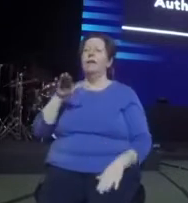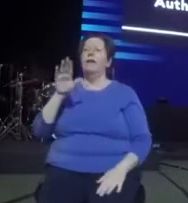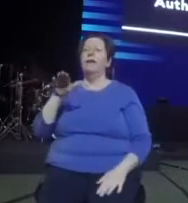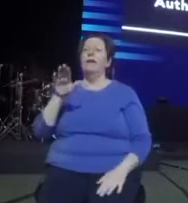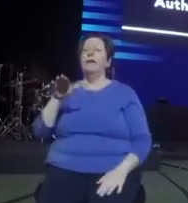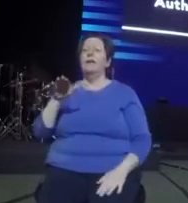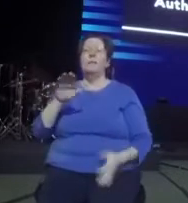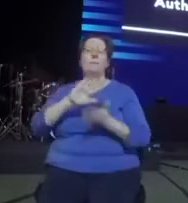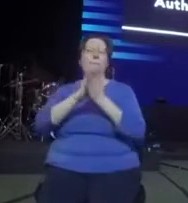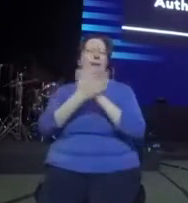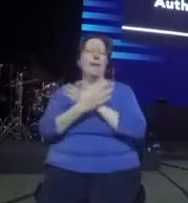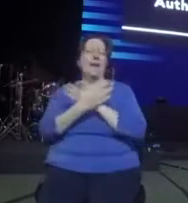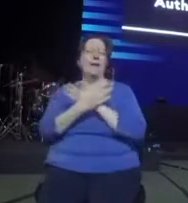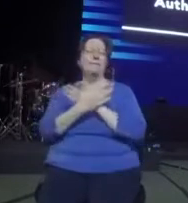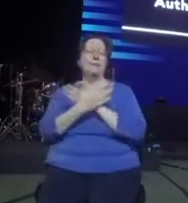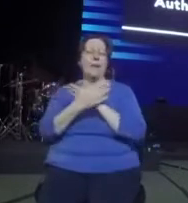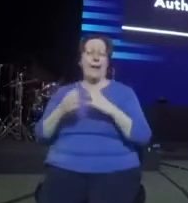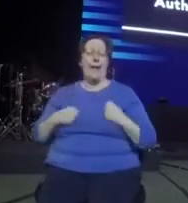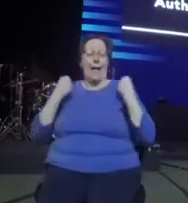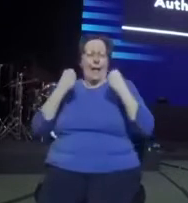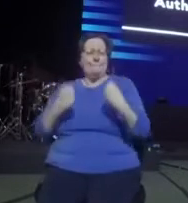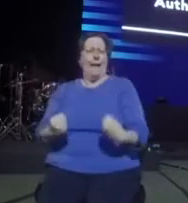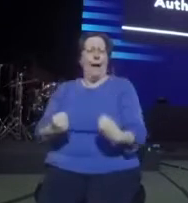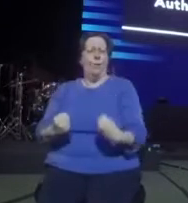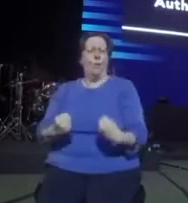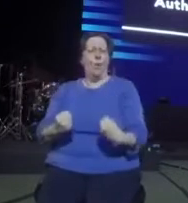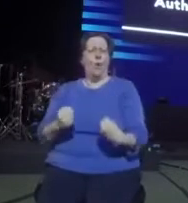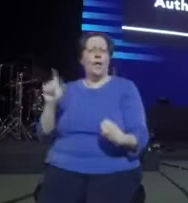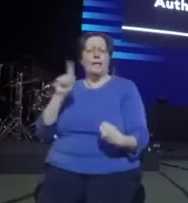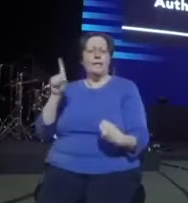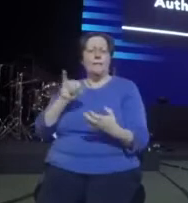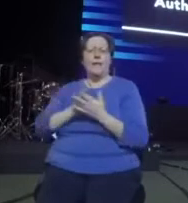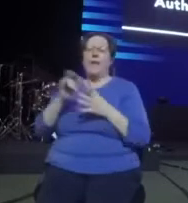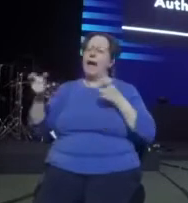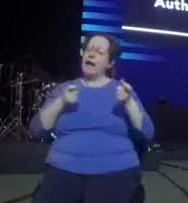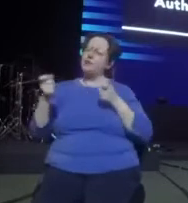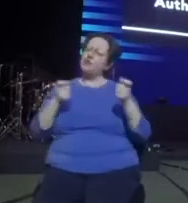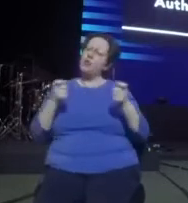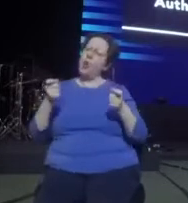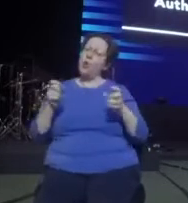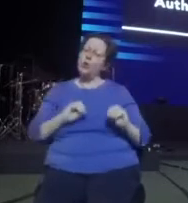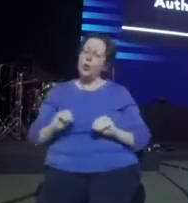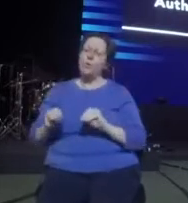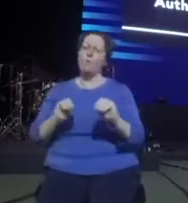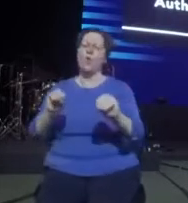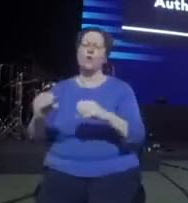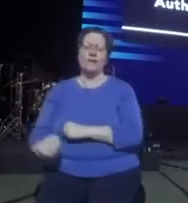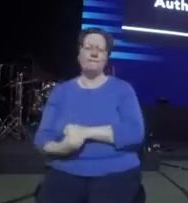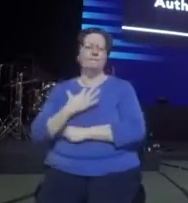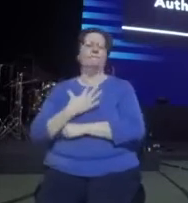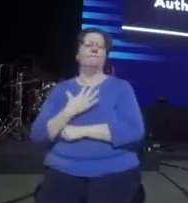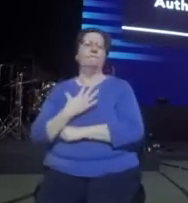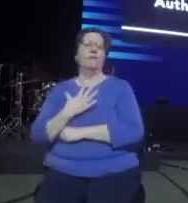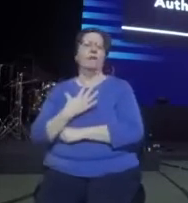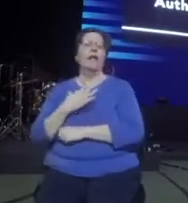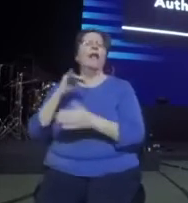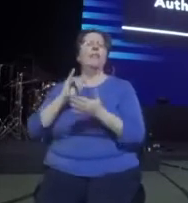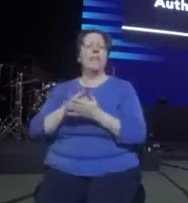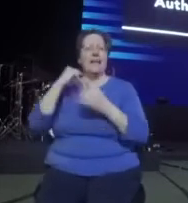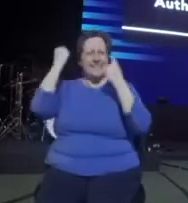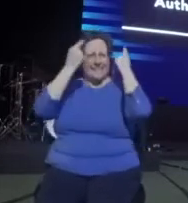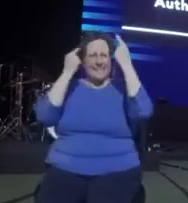is becomes a power or something that manipulates you or moves you to do something different, that's